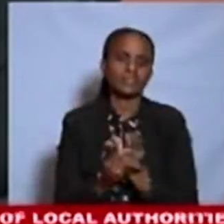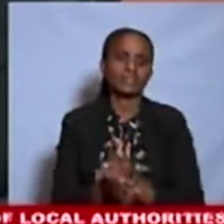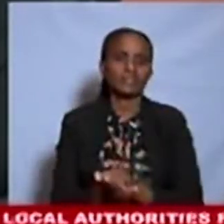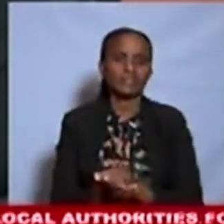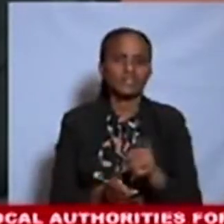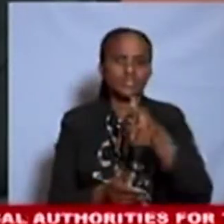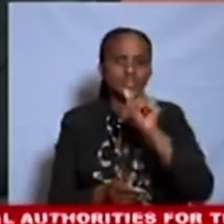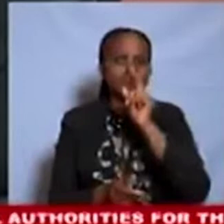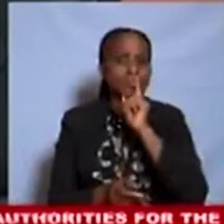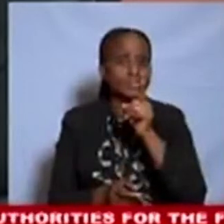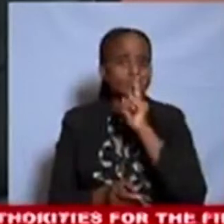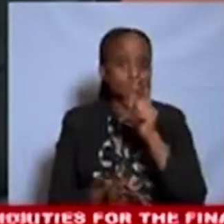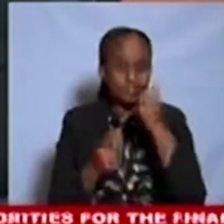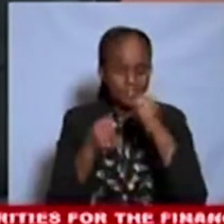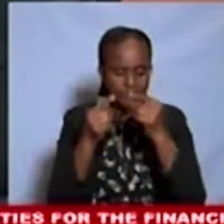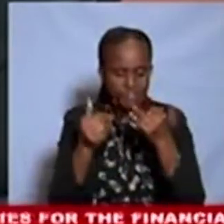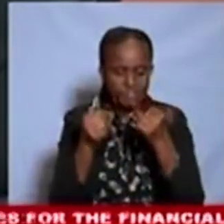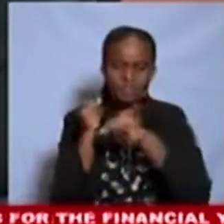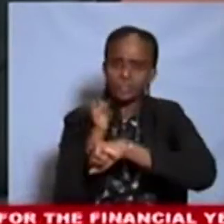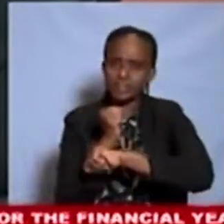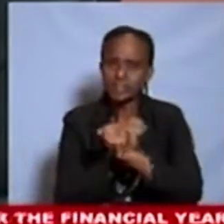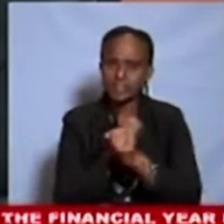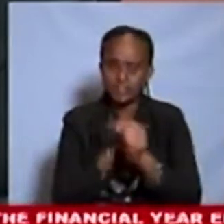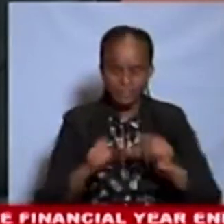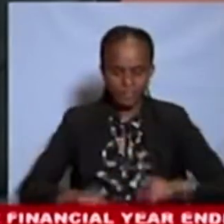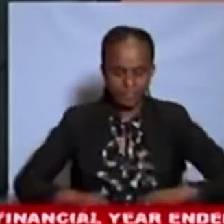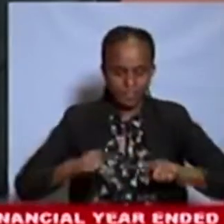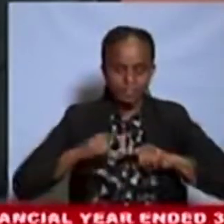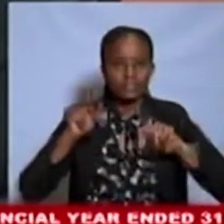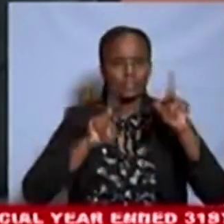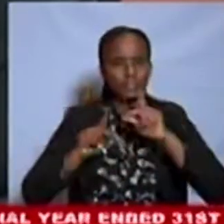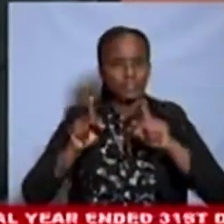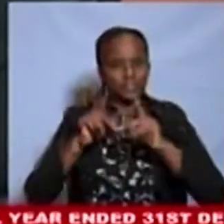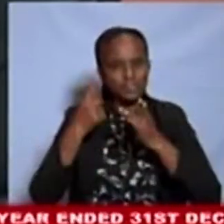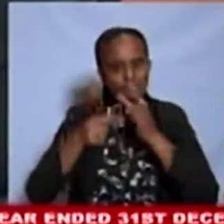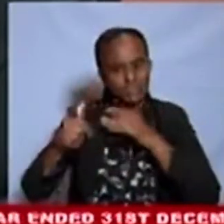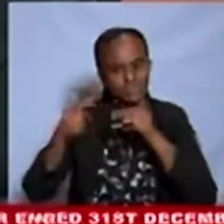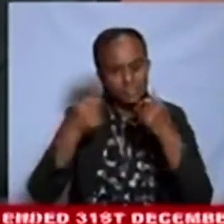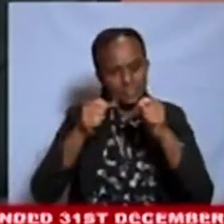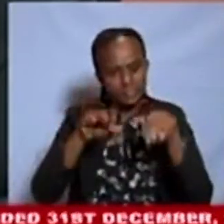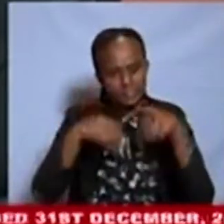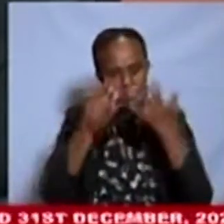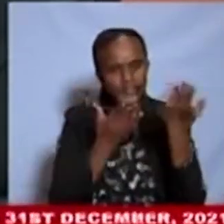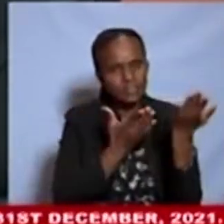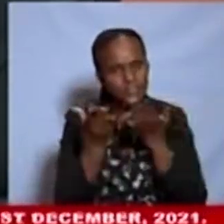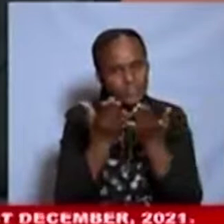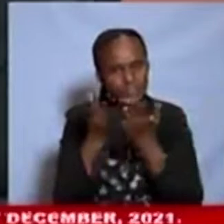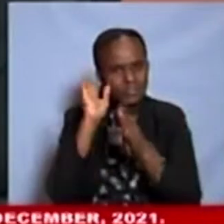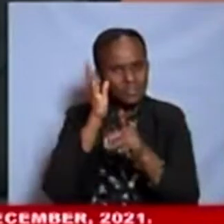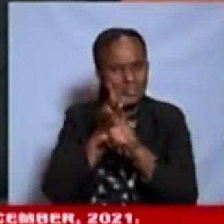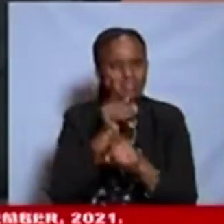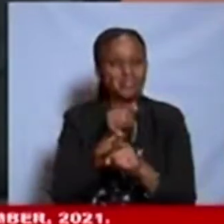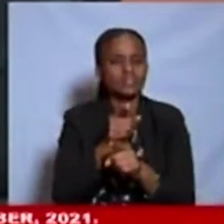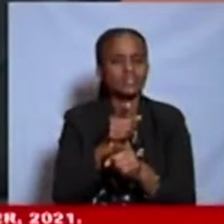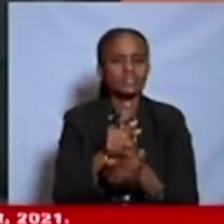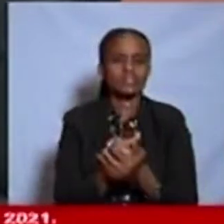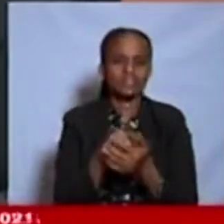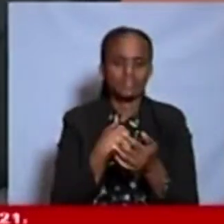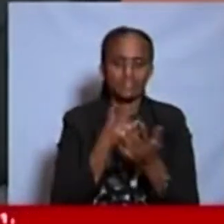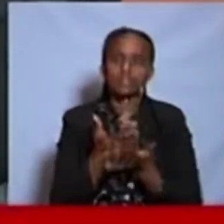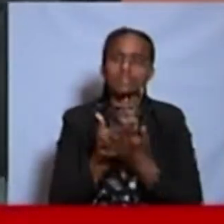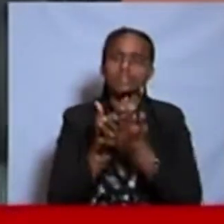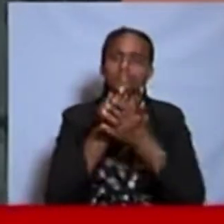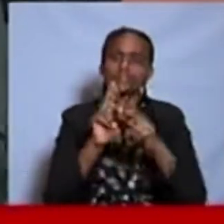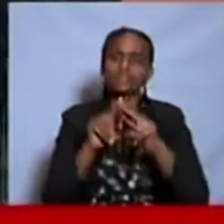Are you for sure trying to protect the lives of the people you are trying to provide a service to? I submit,